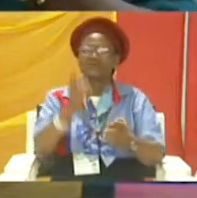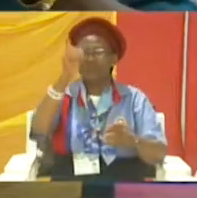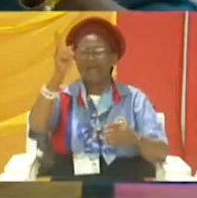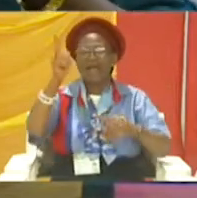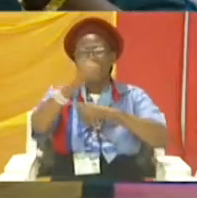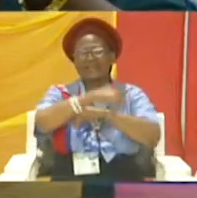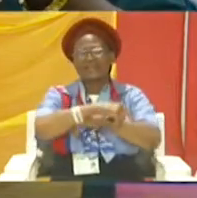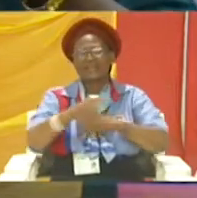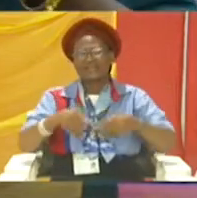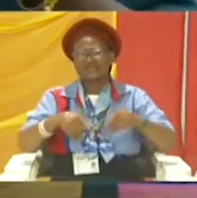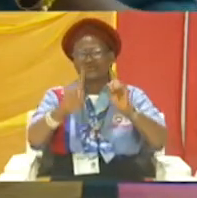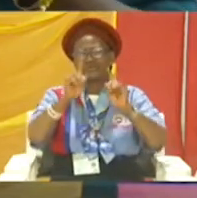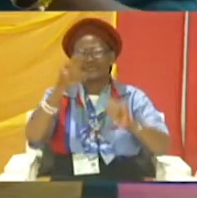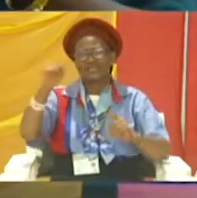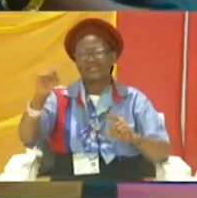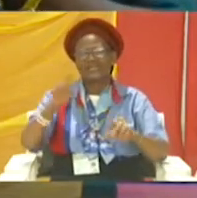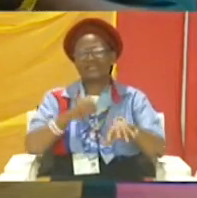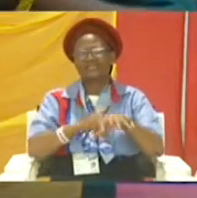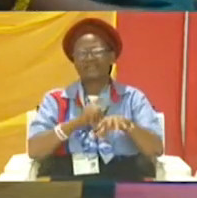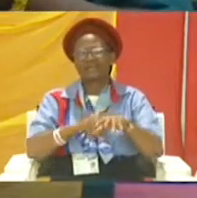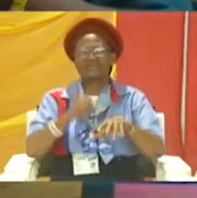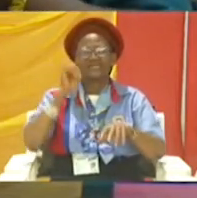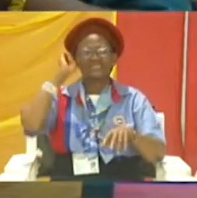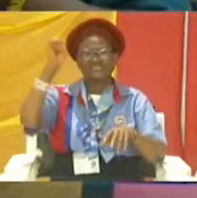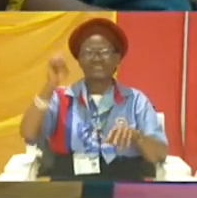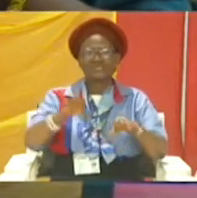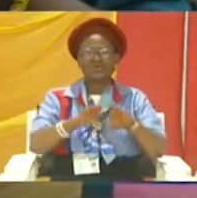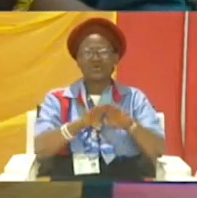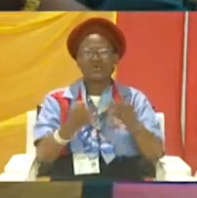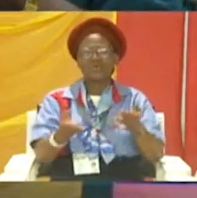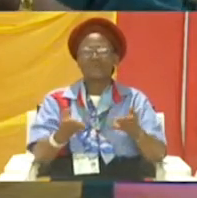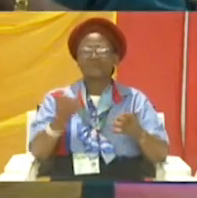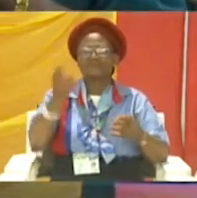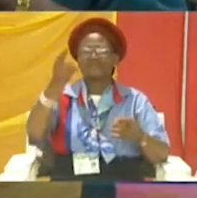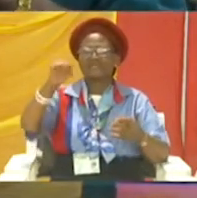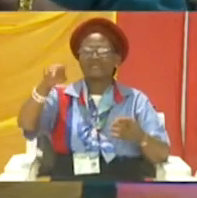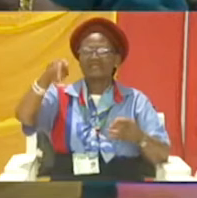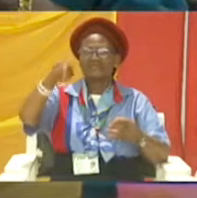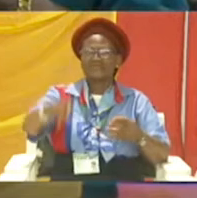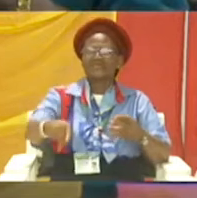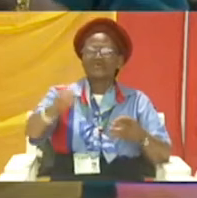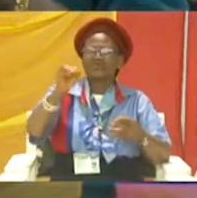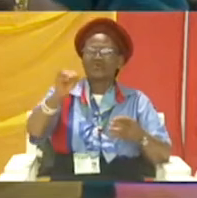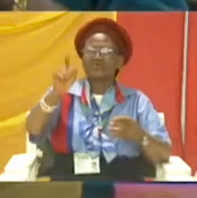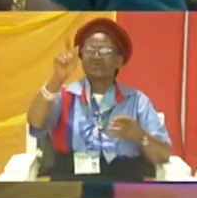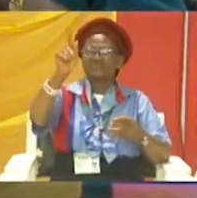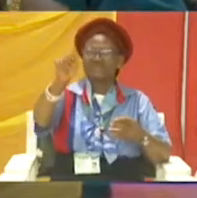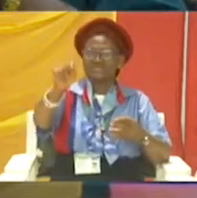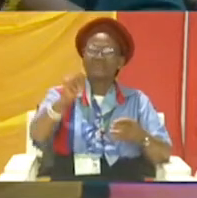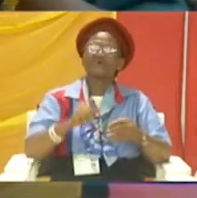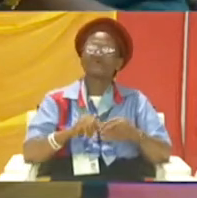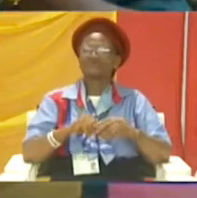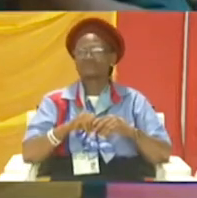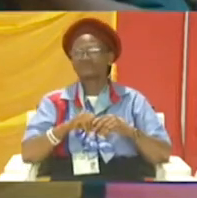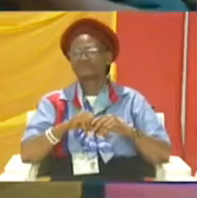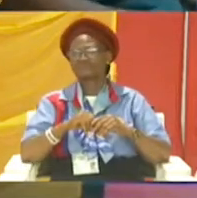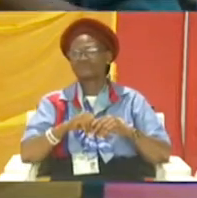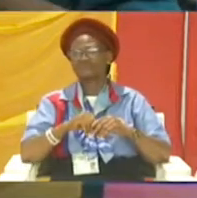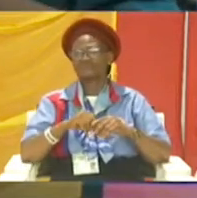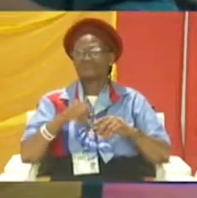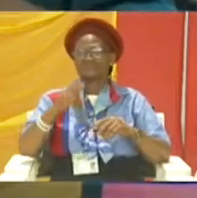during the period when she opened the pot, the man had